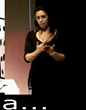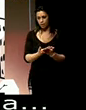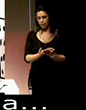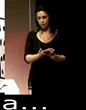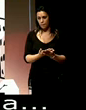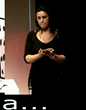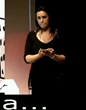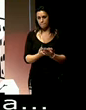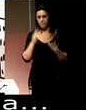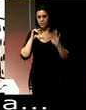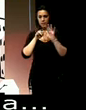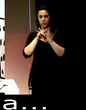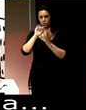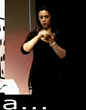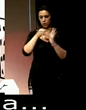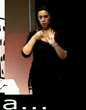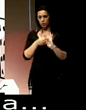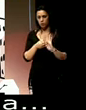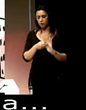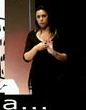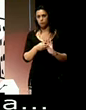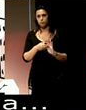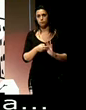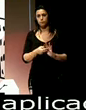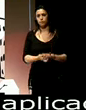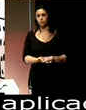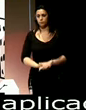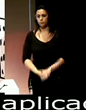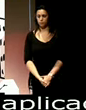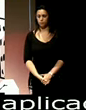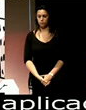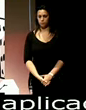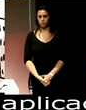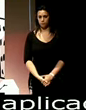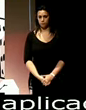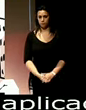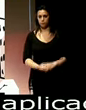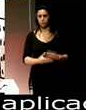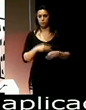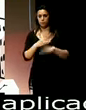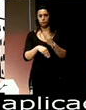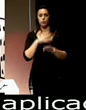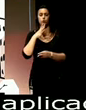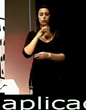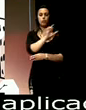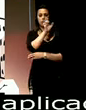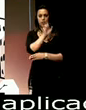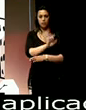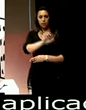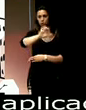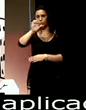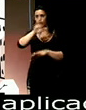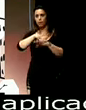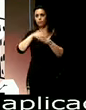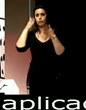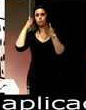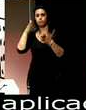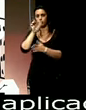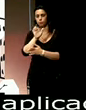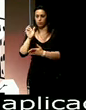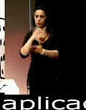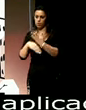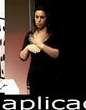projects in Italy and Europe carried out by Association of People with Disability. The app V4A